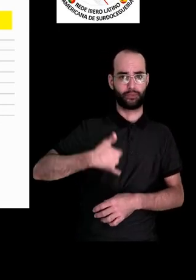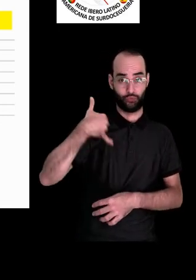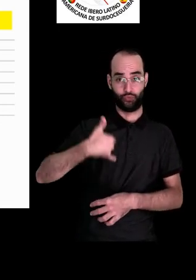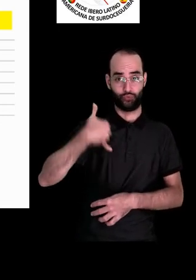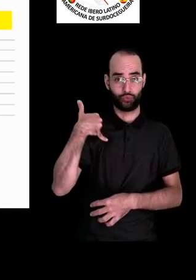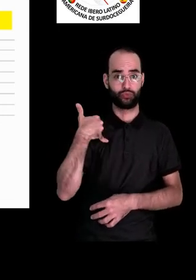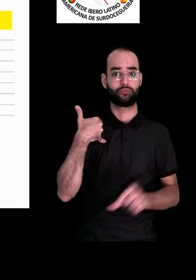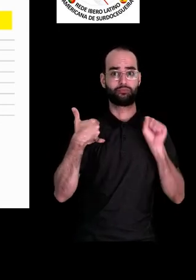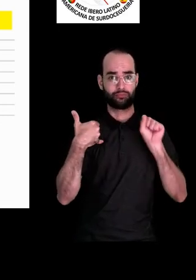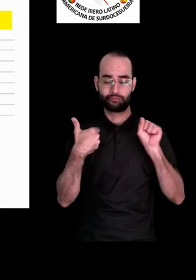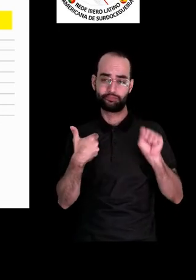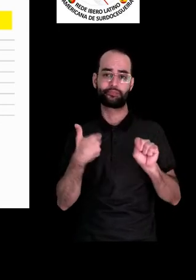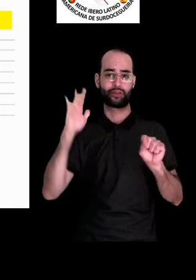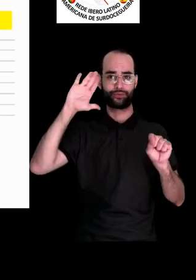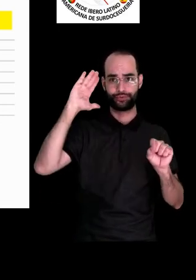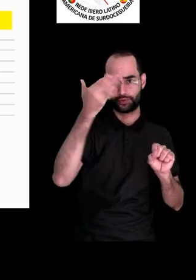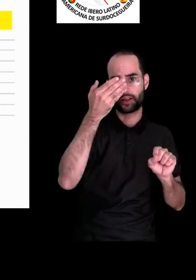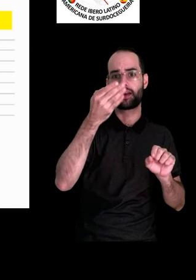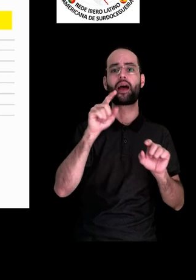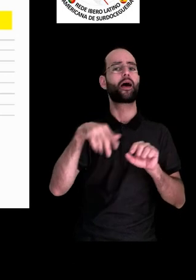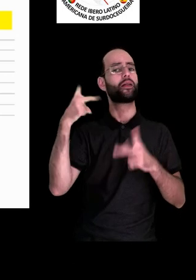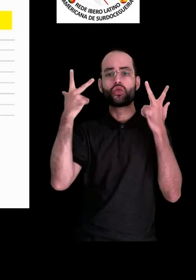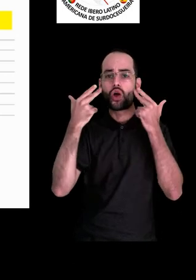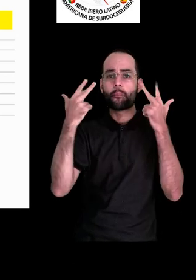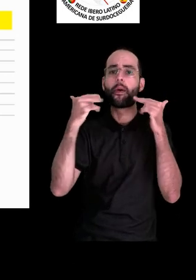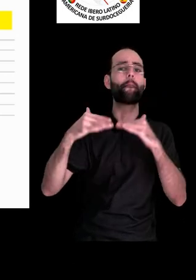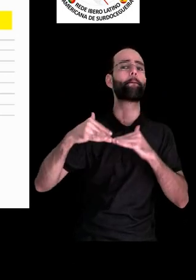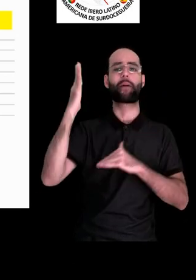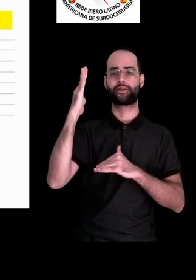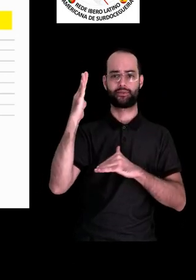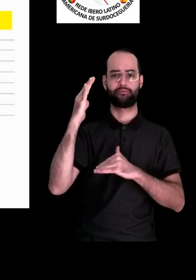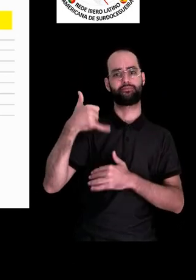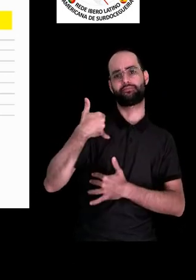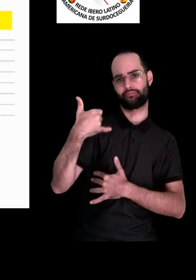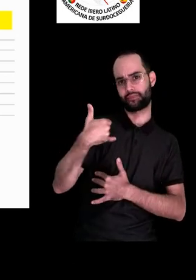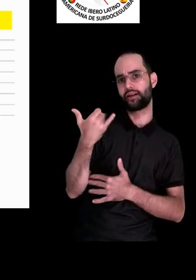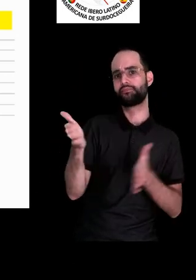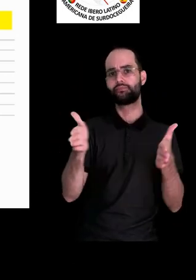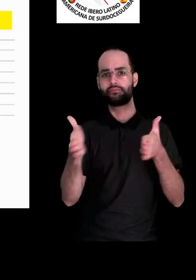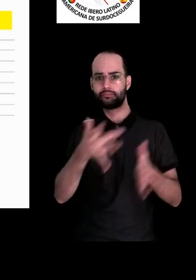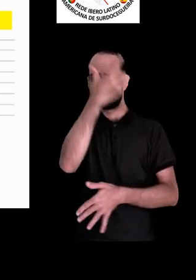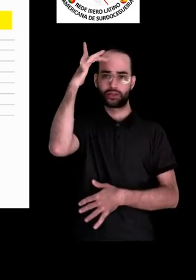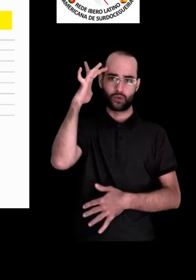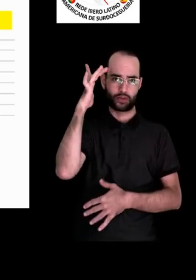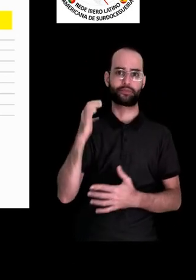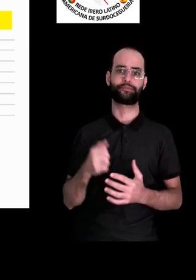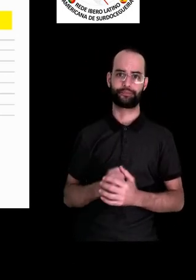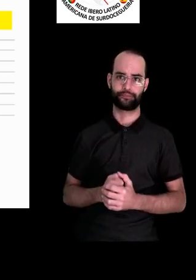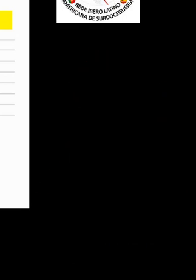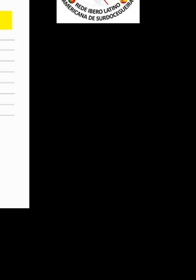Right below, in black ink, in a yellow background, is, deafblindness is even more common among people's